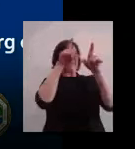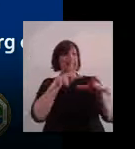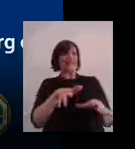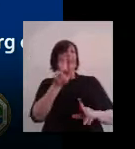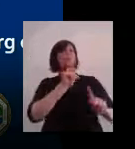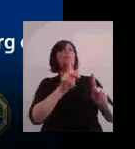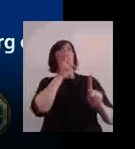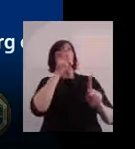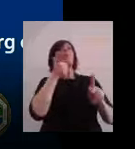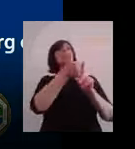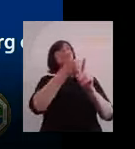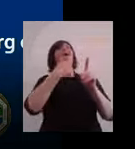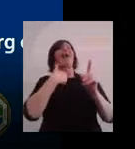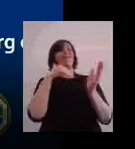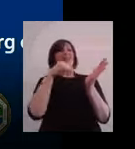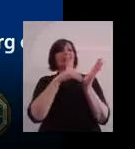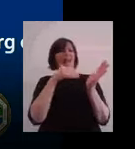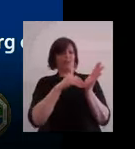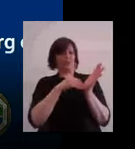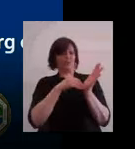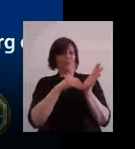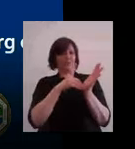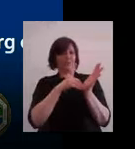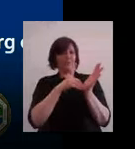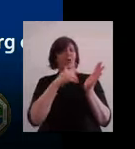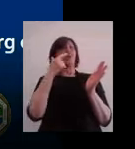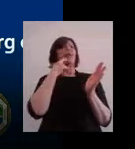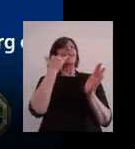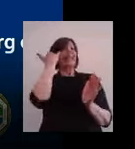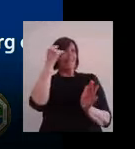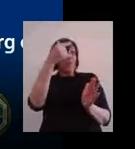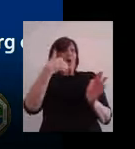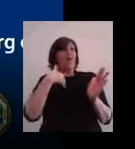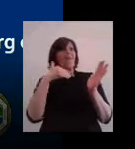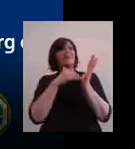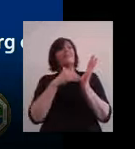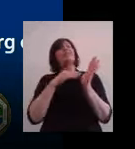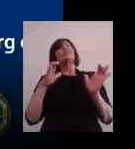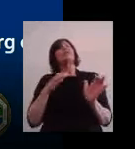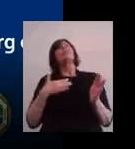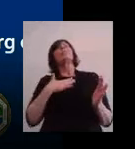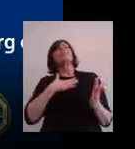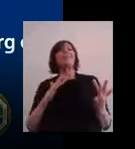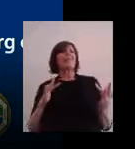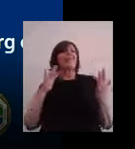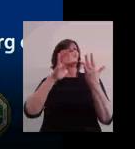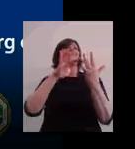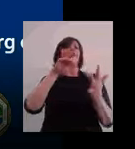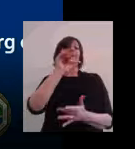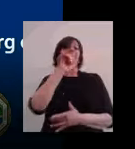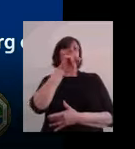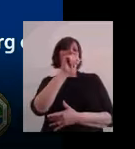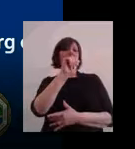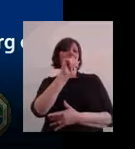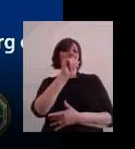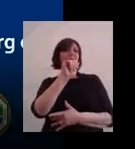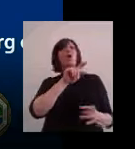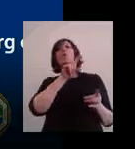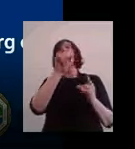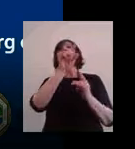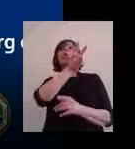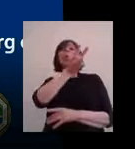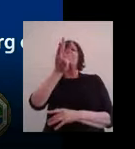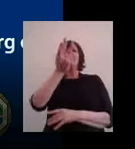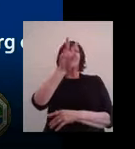have a healthcare provider, we encourage you to contact Collider Health and either going to their website at